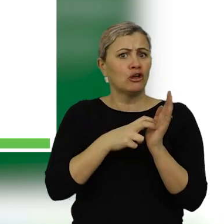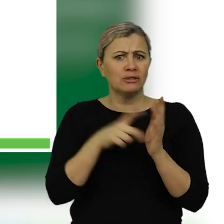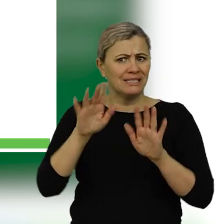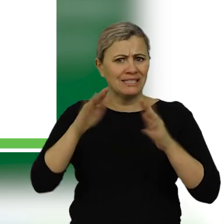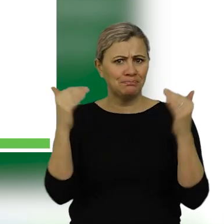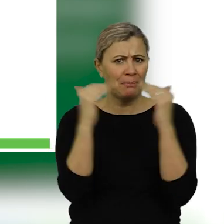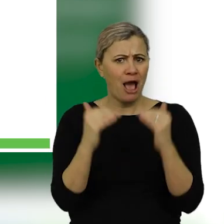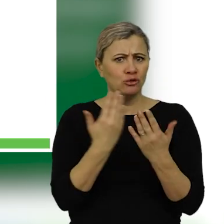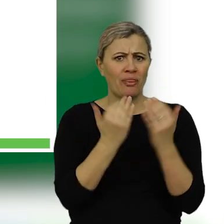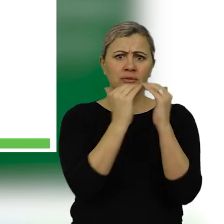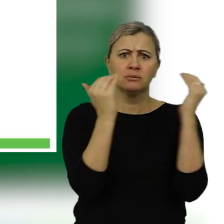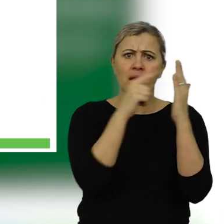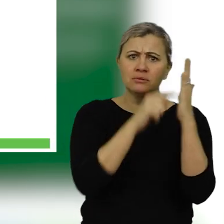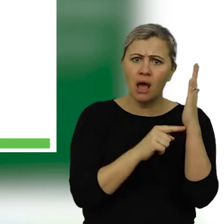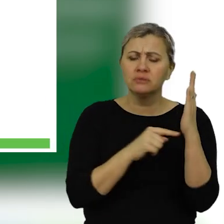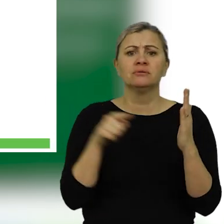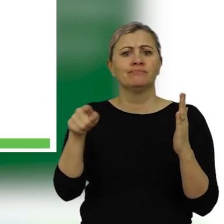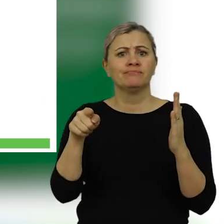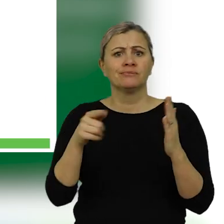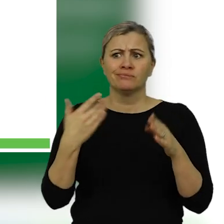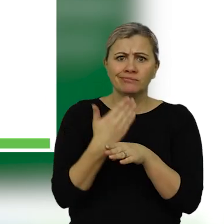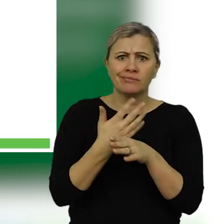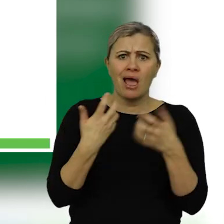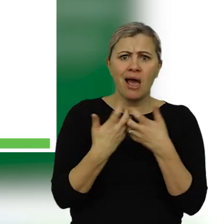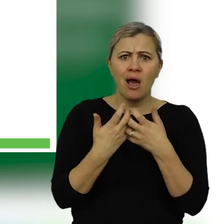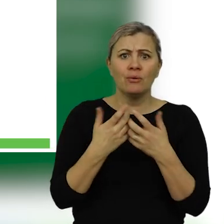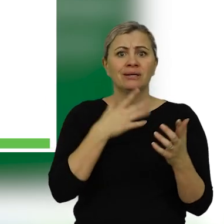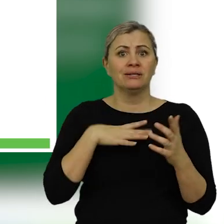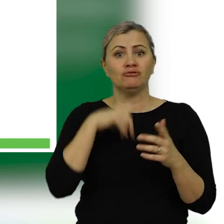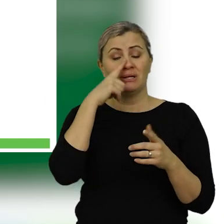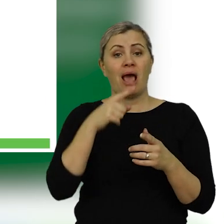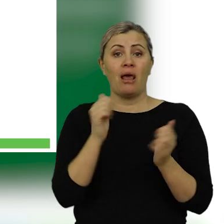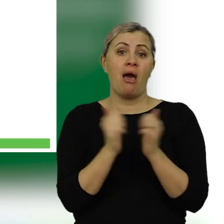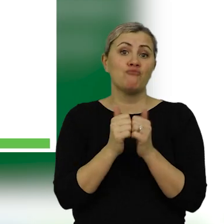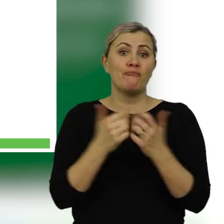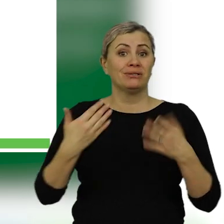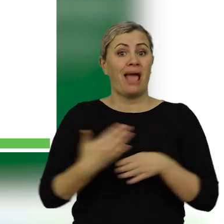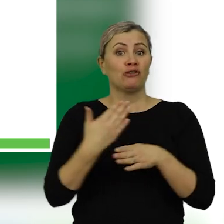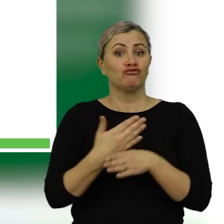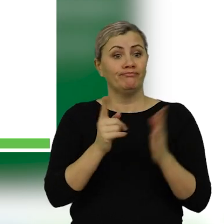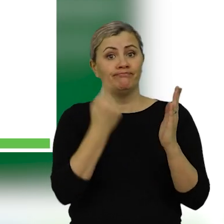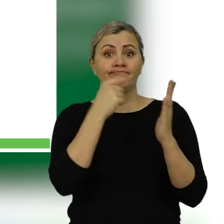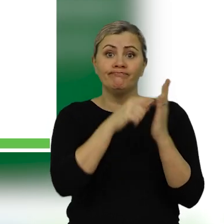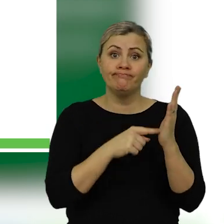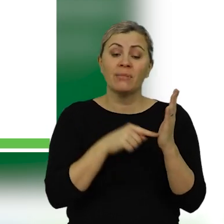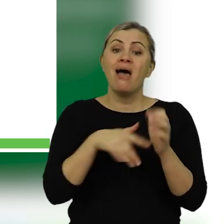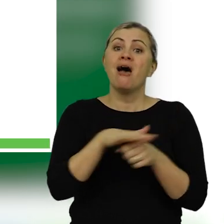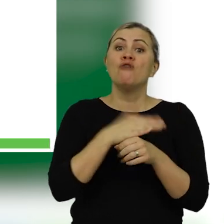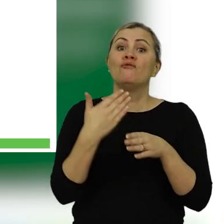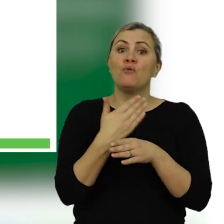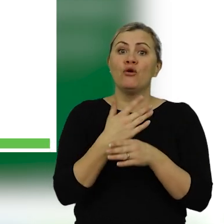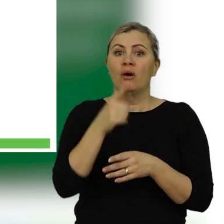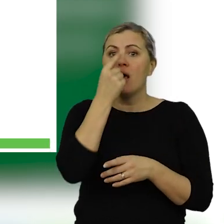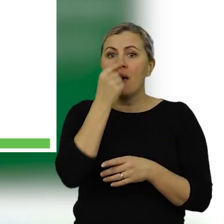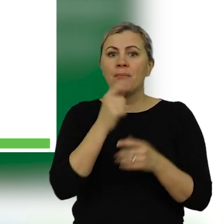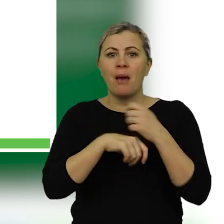we investigate through our fitness to practice work and, when necessary, take appropriate action. This is the area of our work you are likely to